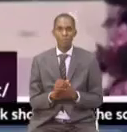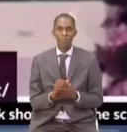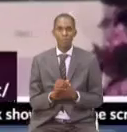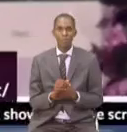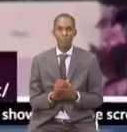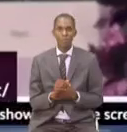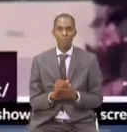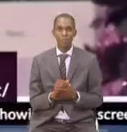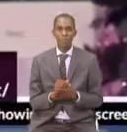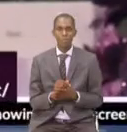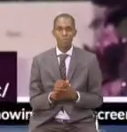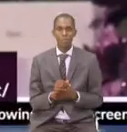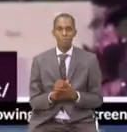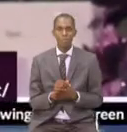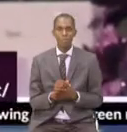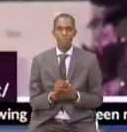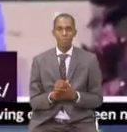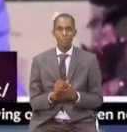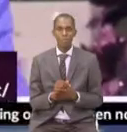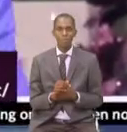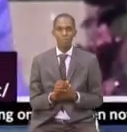Please cancel us, be fast.